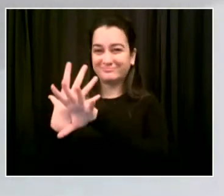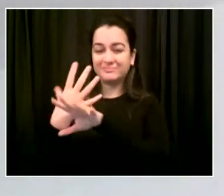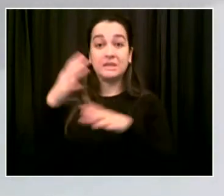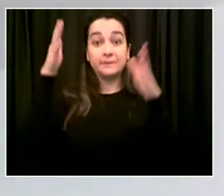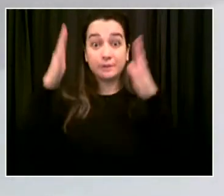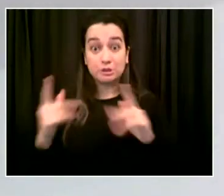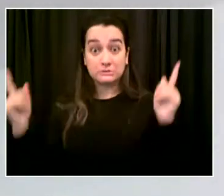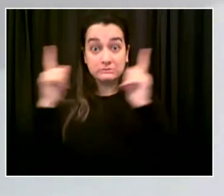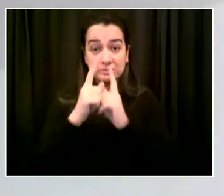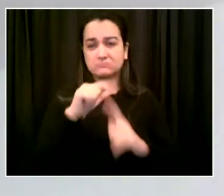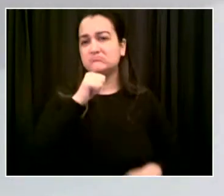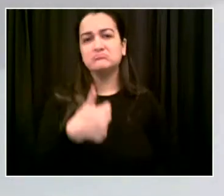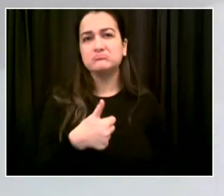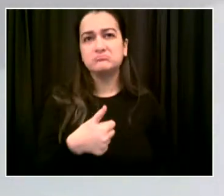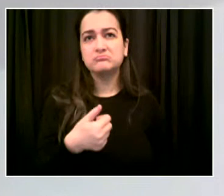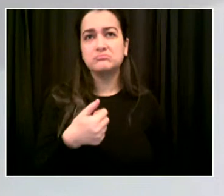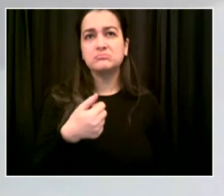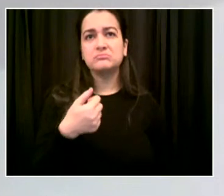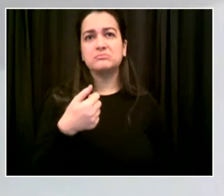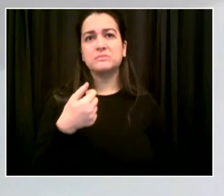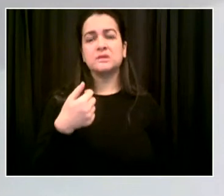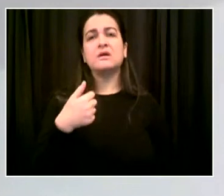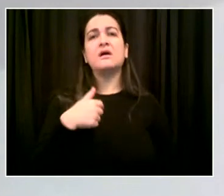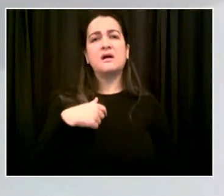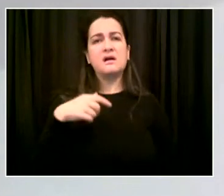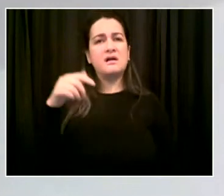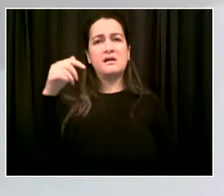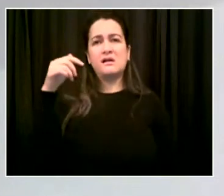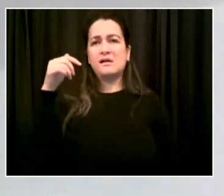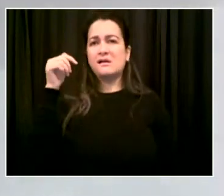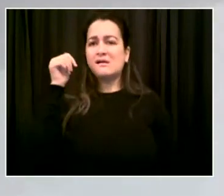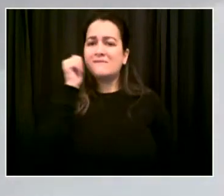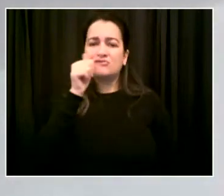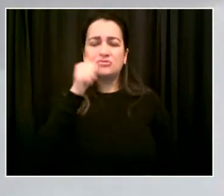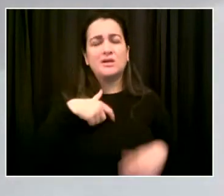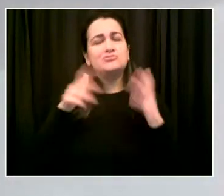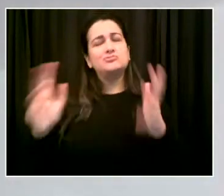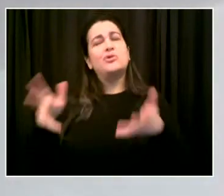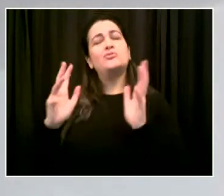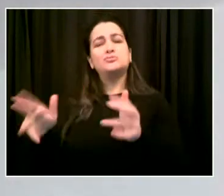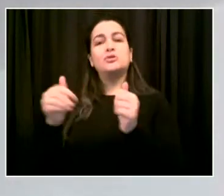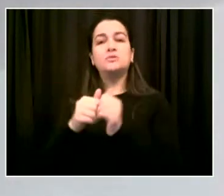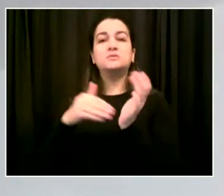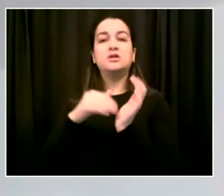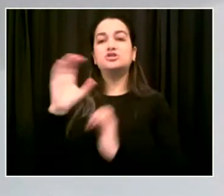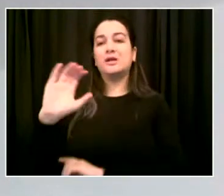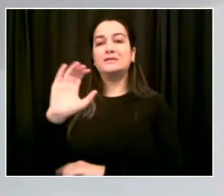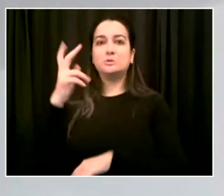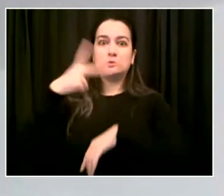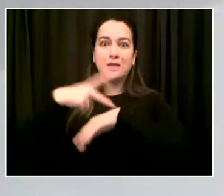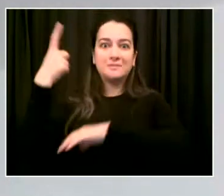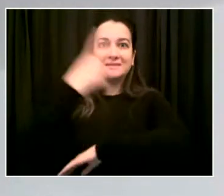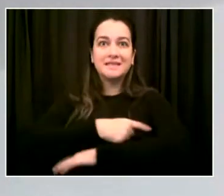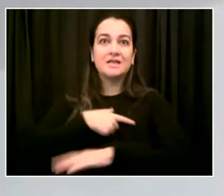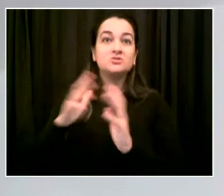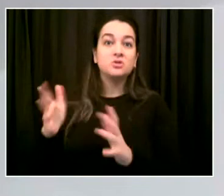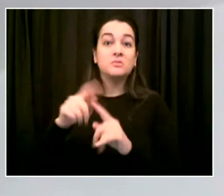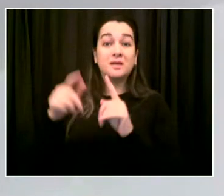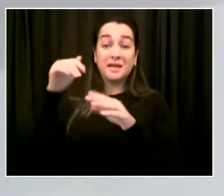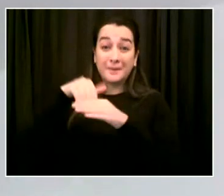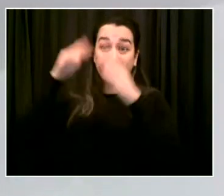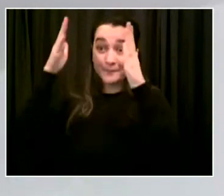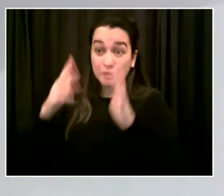remember the last time I was in the same room with him. So I think, we've been saved by our ability